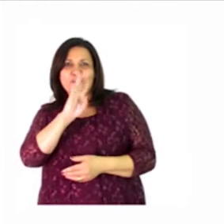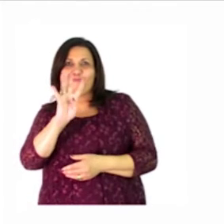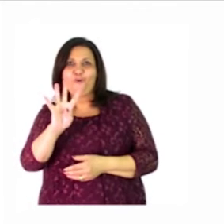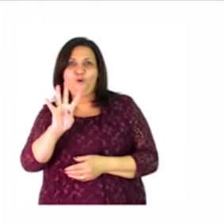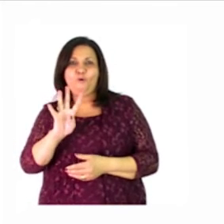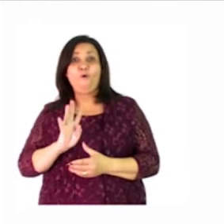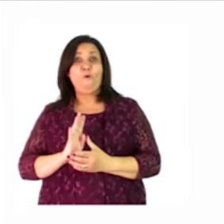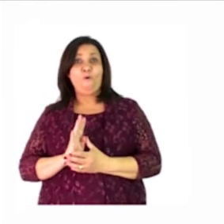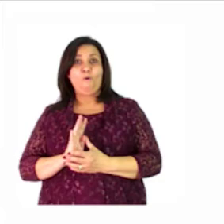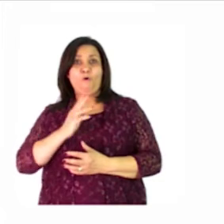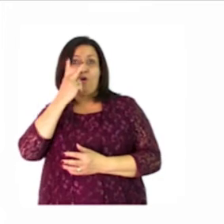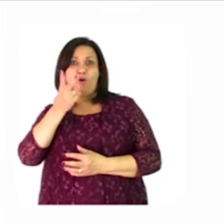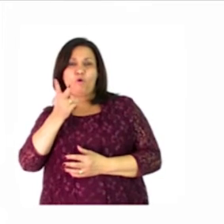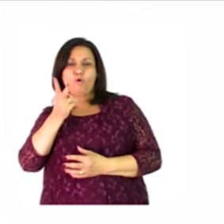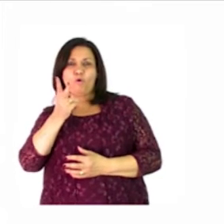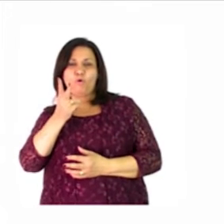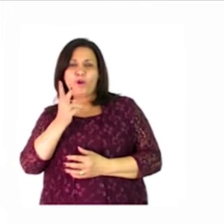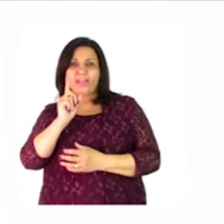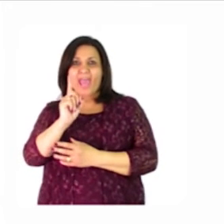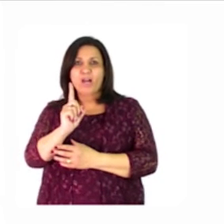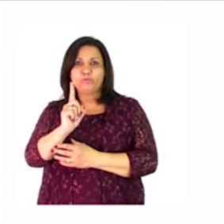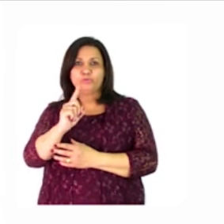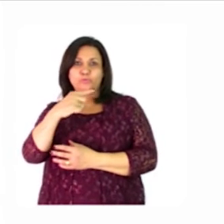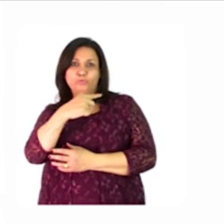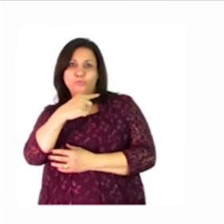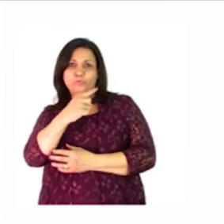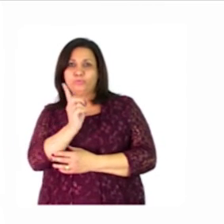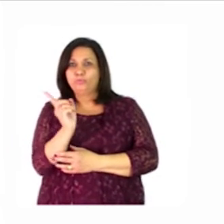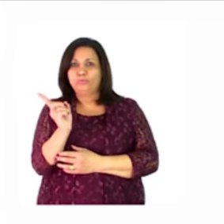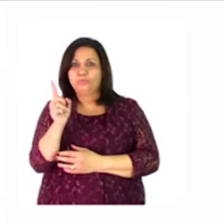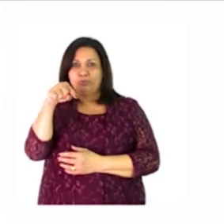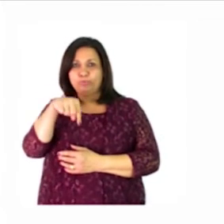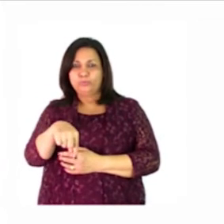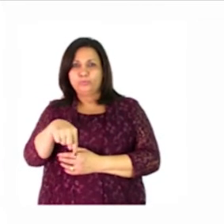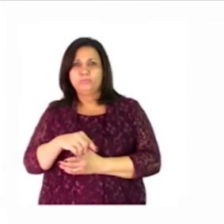you to look at the arrows that are on the